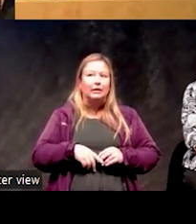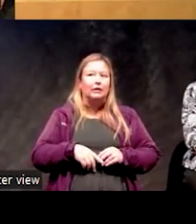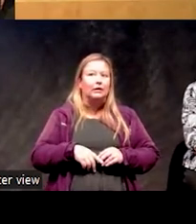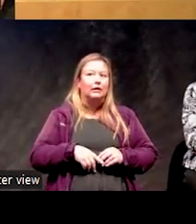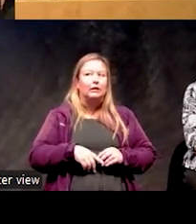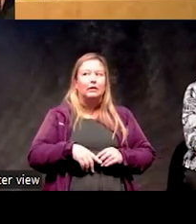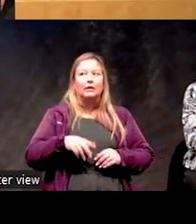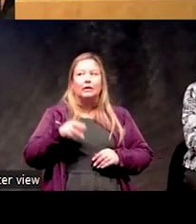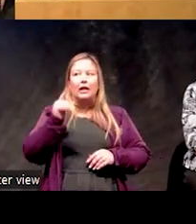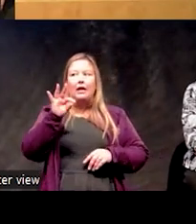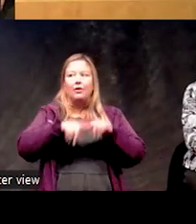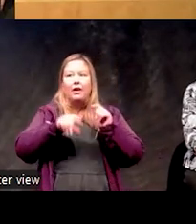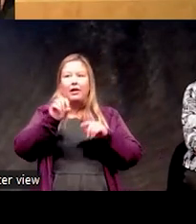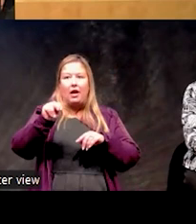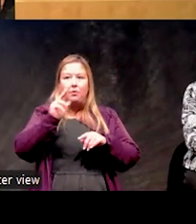We'll repeat it if you can't get on.